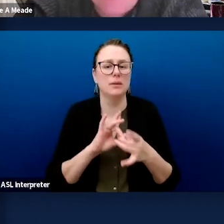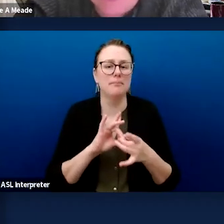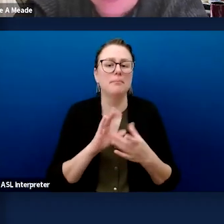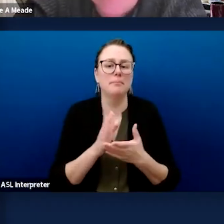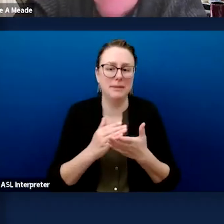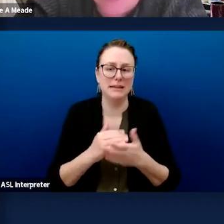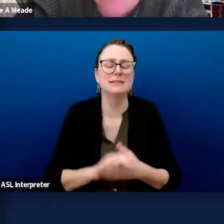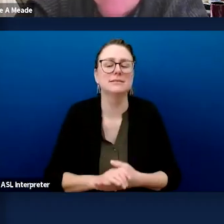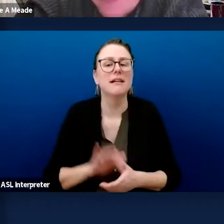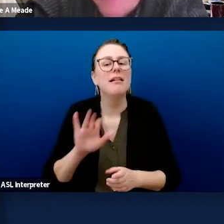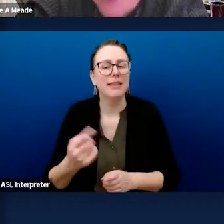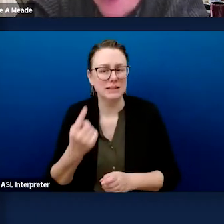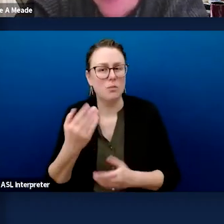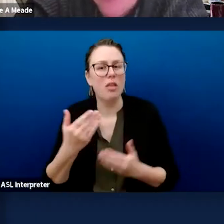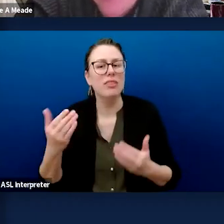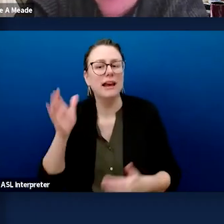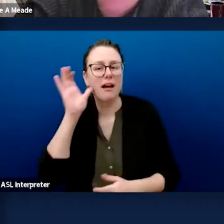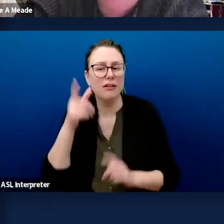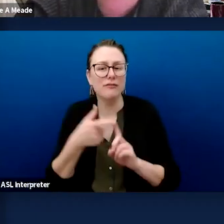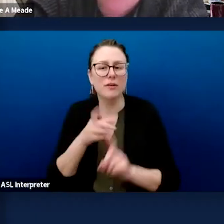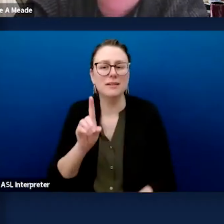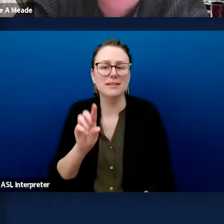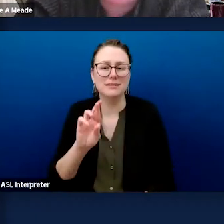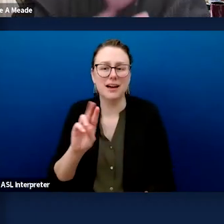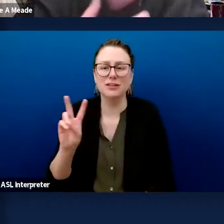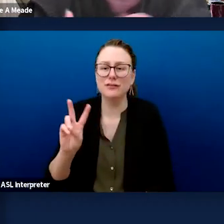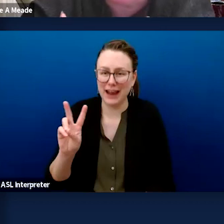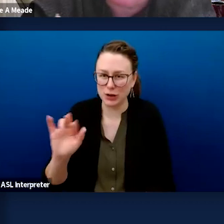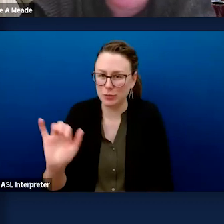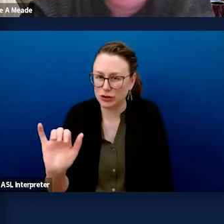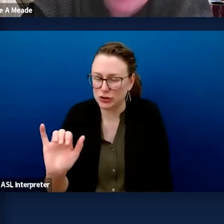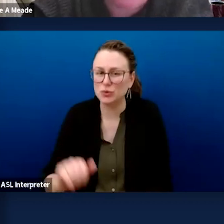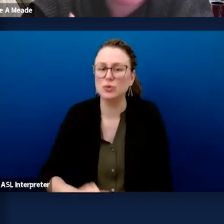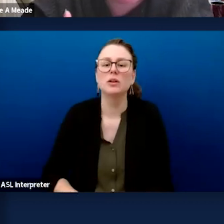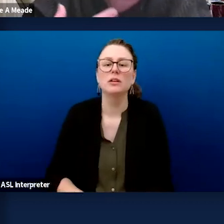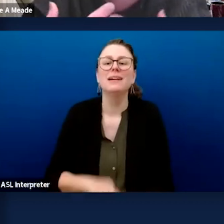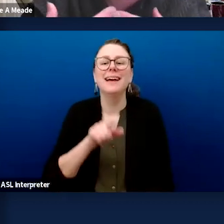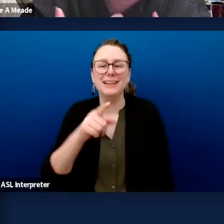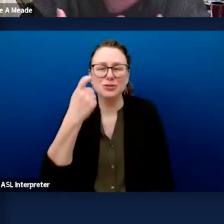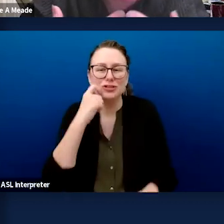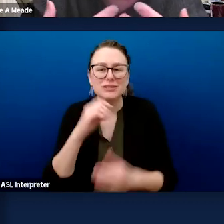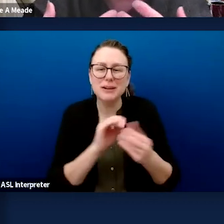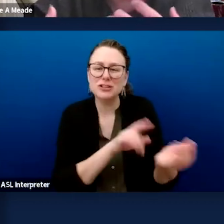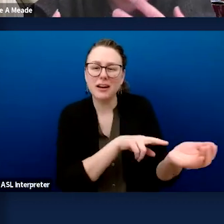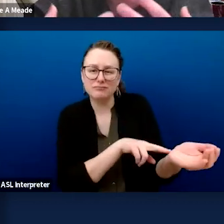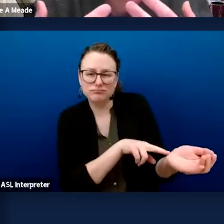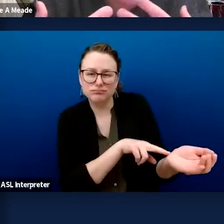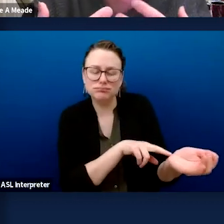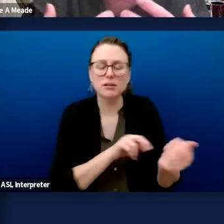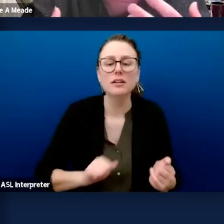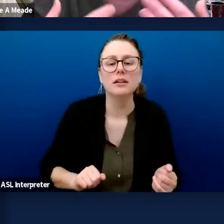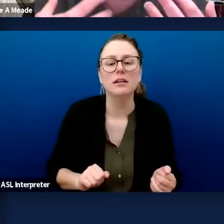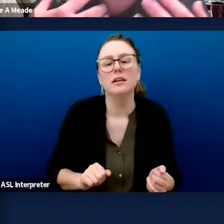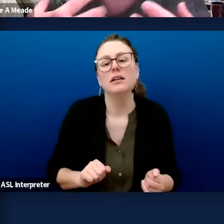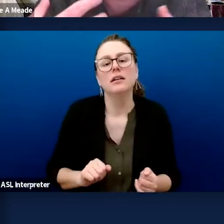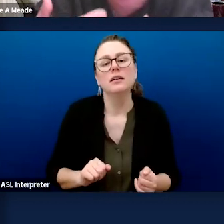that's one of the things I heard from Dr. Vandenberg, and one of the things that you're feeling the person out. What you seem to be